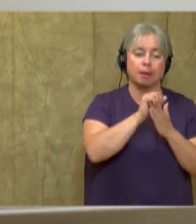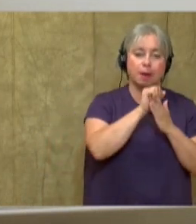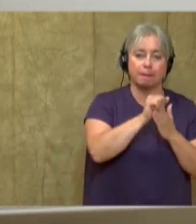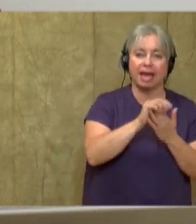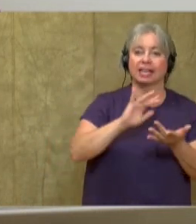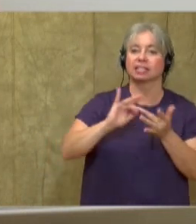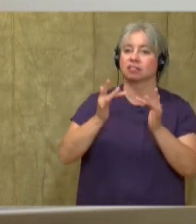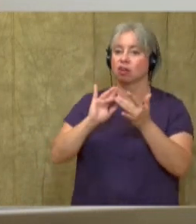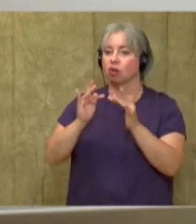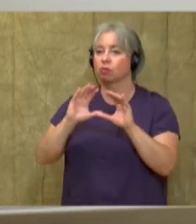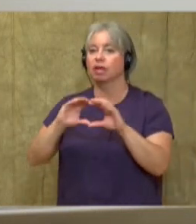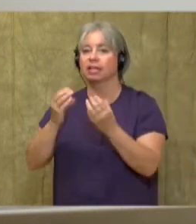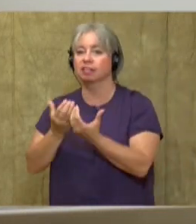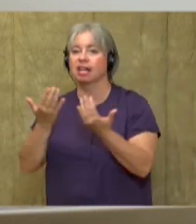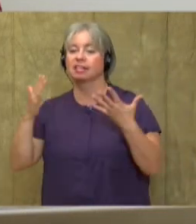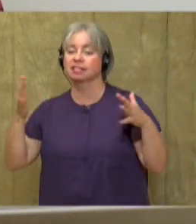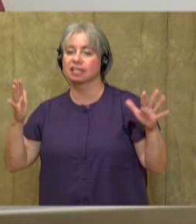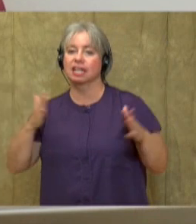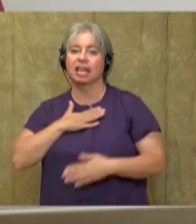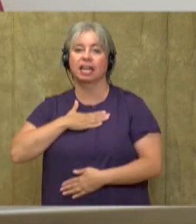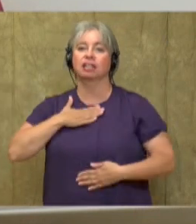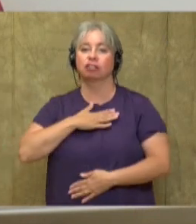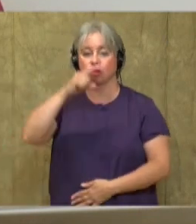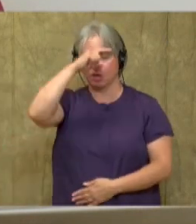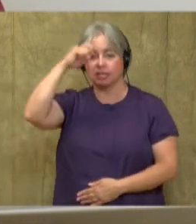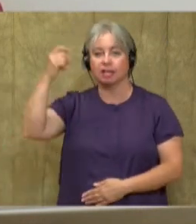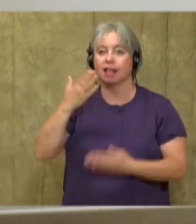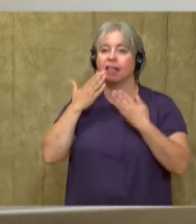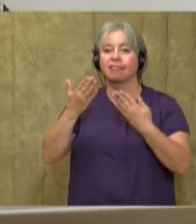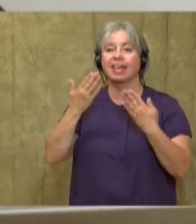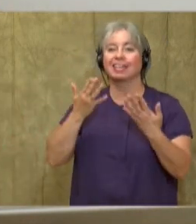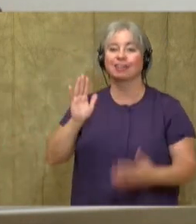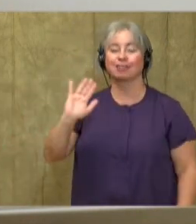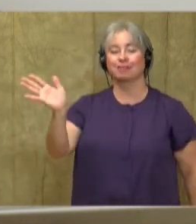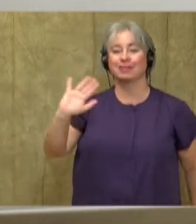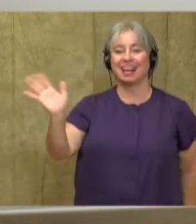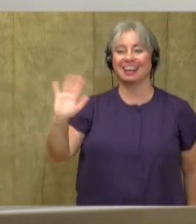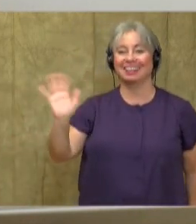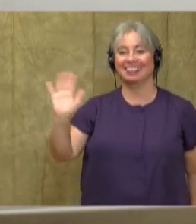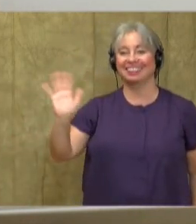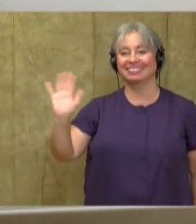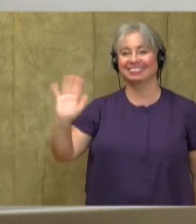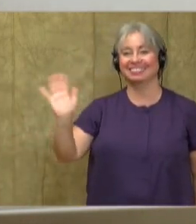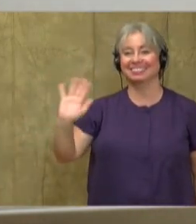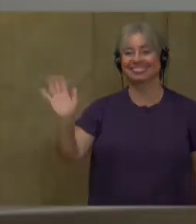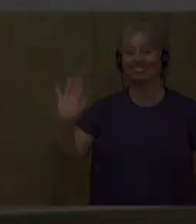courses, and then you can enjoy summer. Thanks for tuning in. See you later.